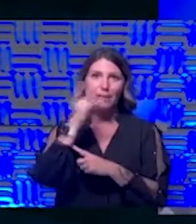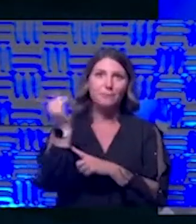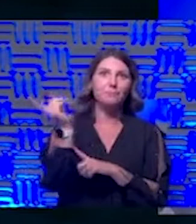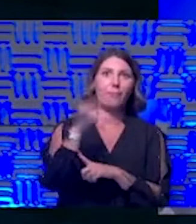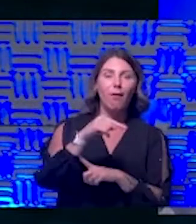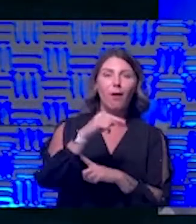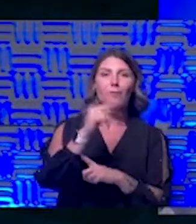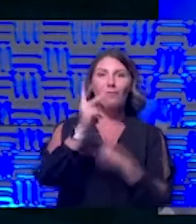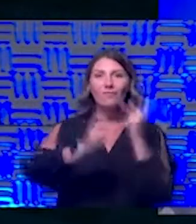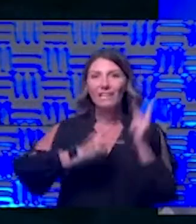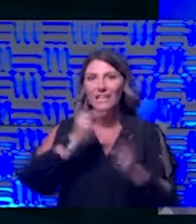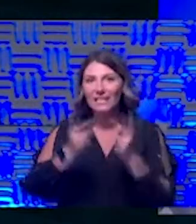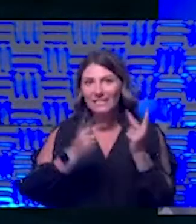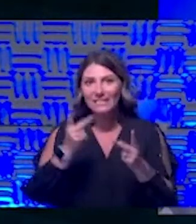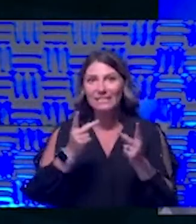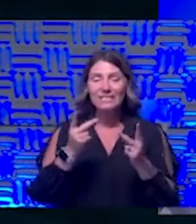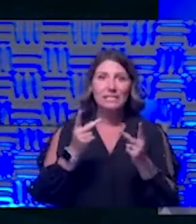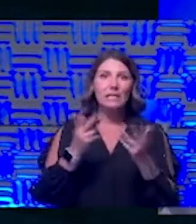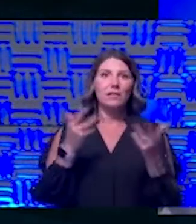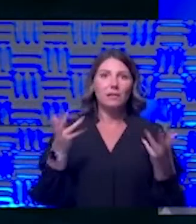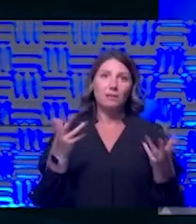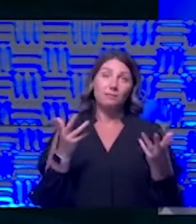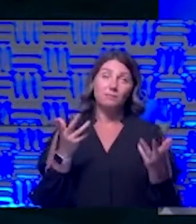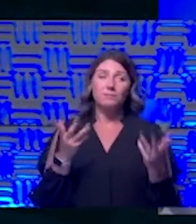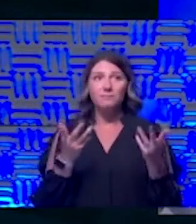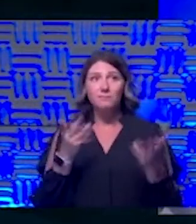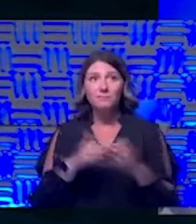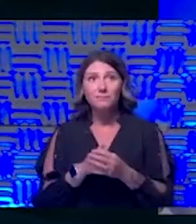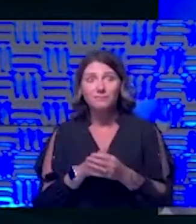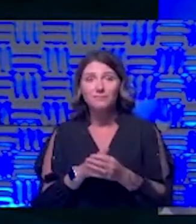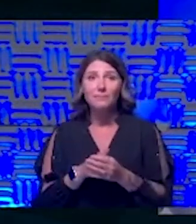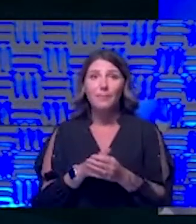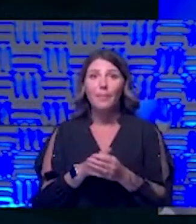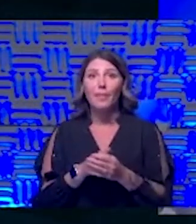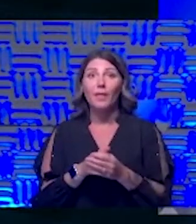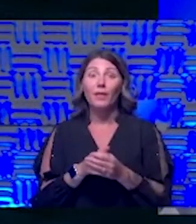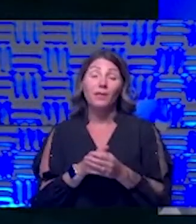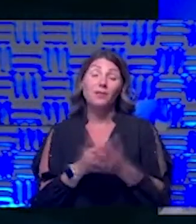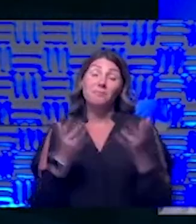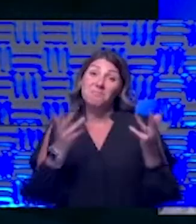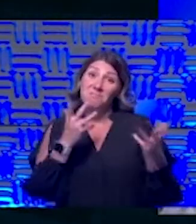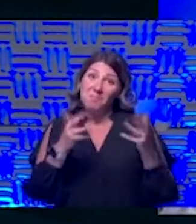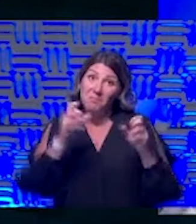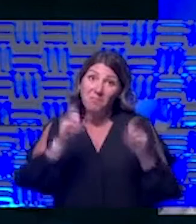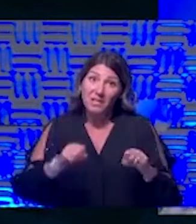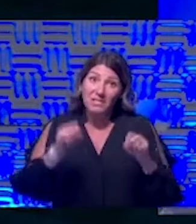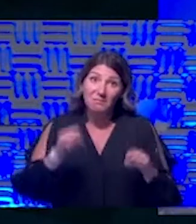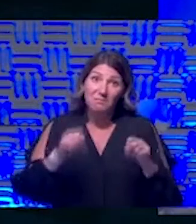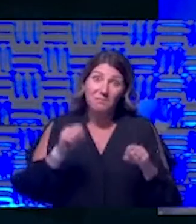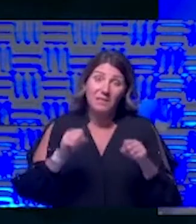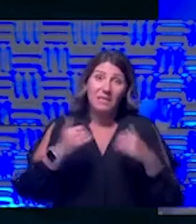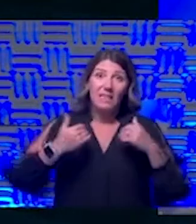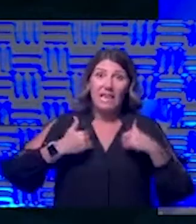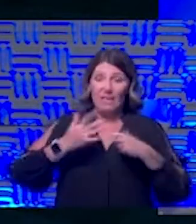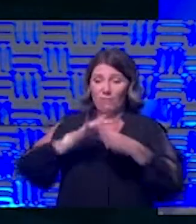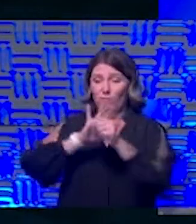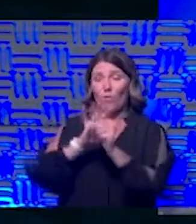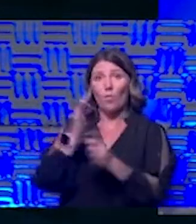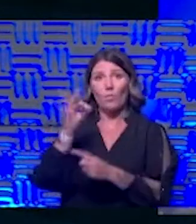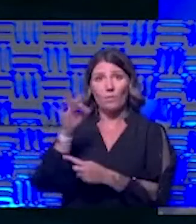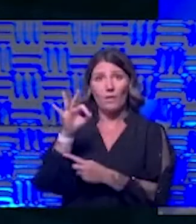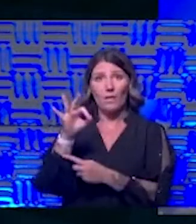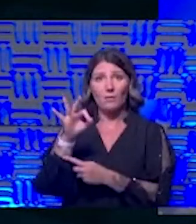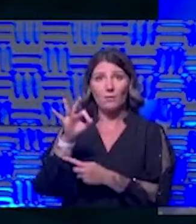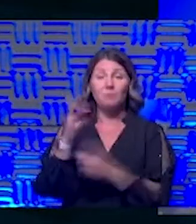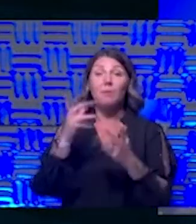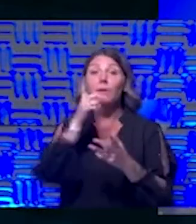probably a decent likelihood that one of them will have had coronavirus, maybe not active. But you are going